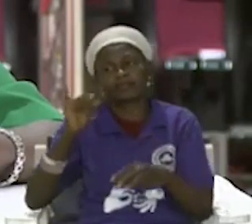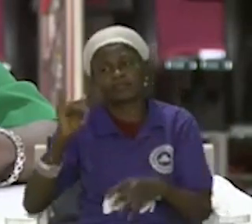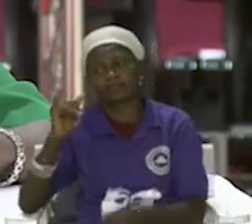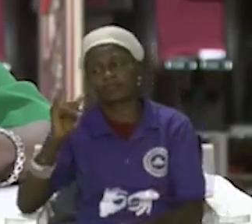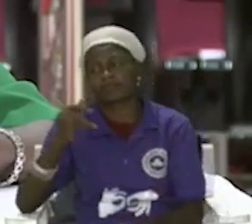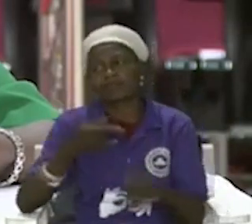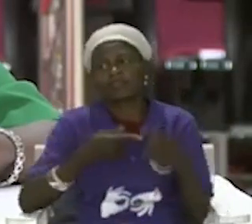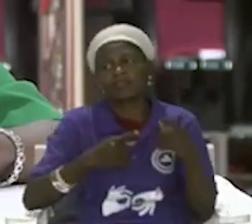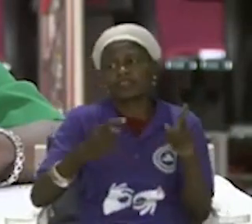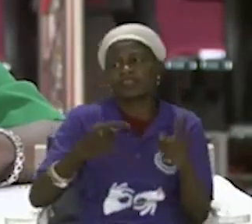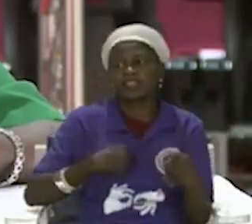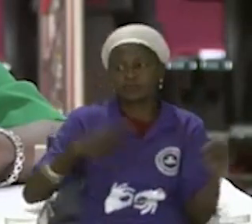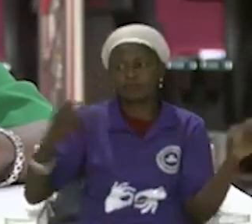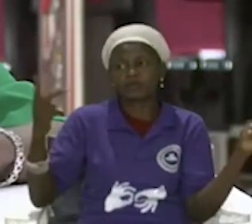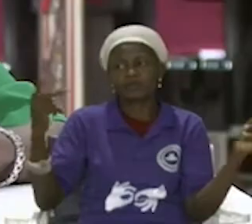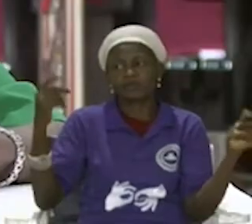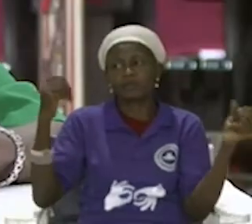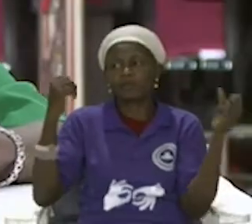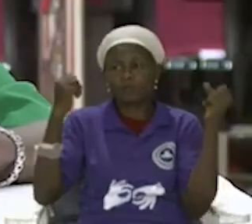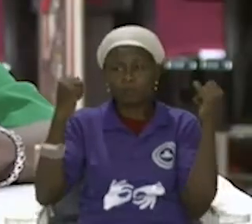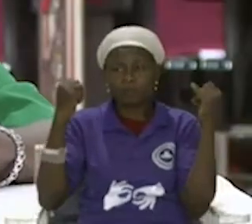Let me multiply.